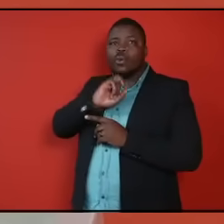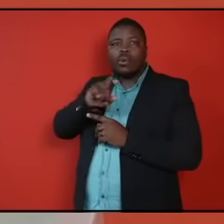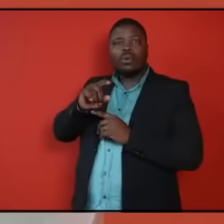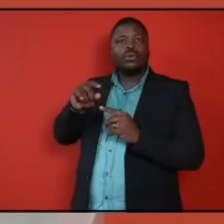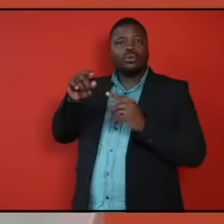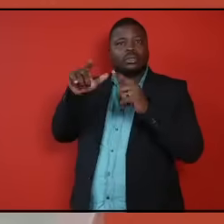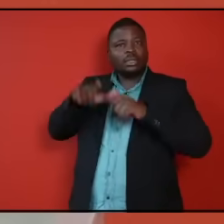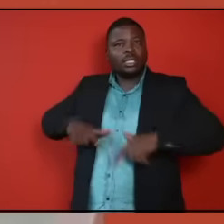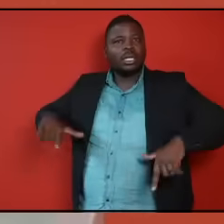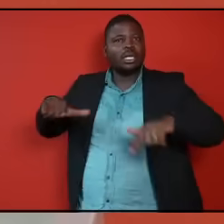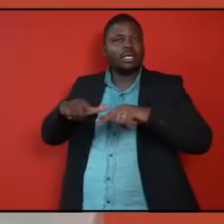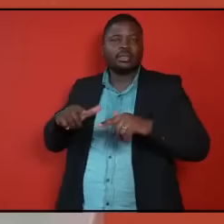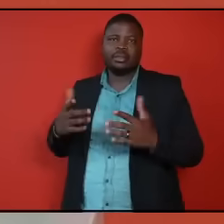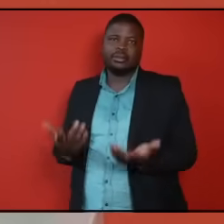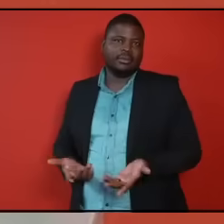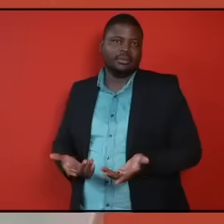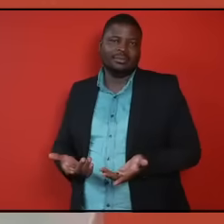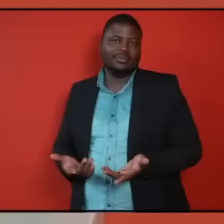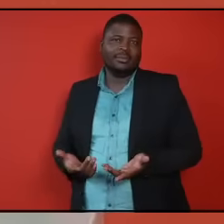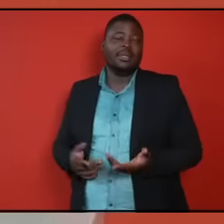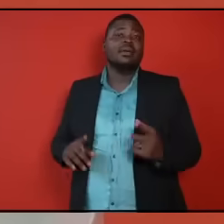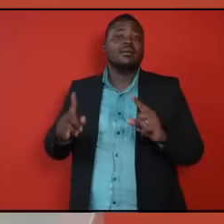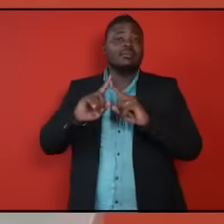hostile to black people.